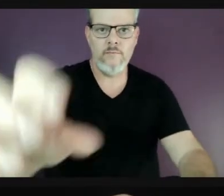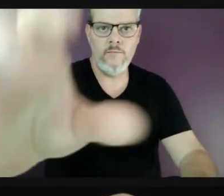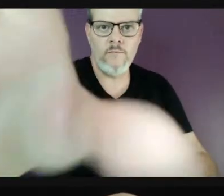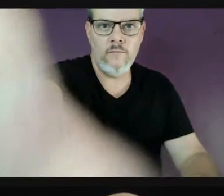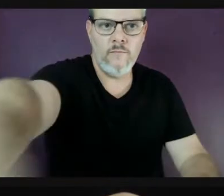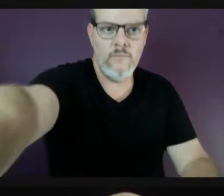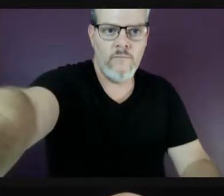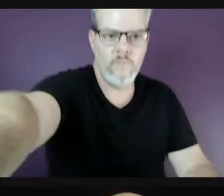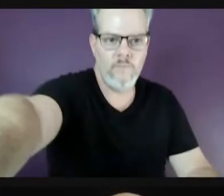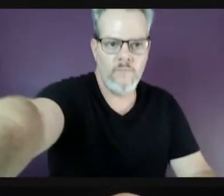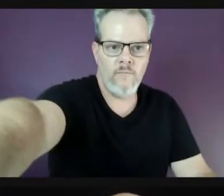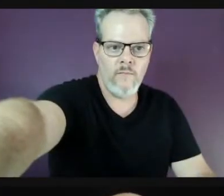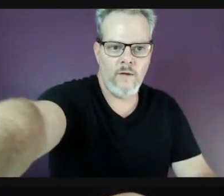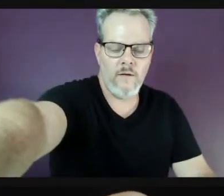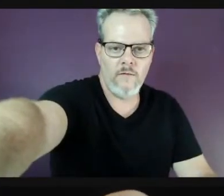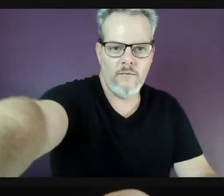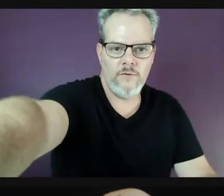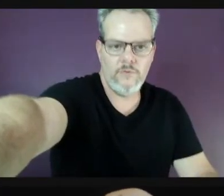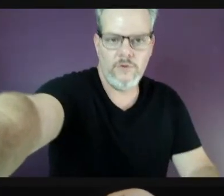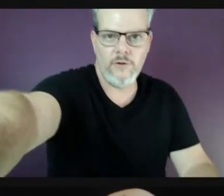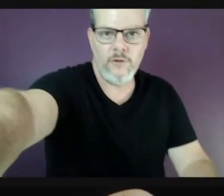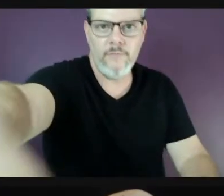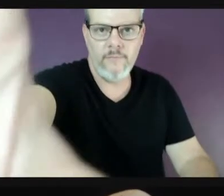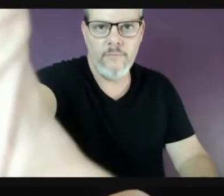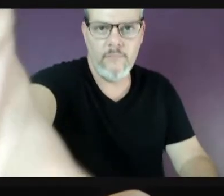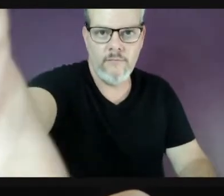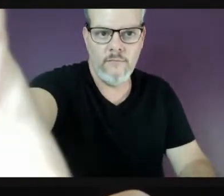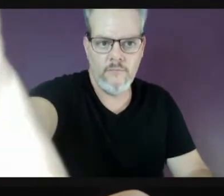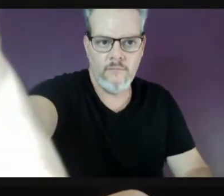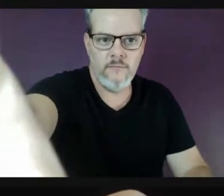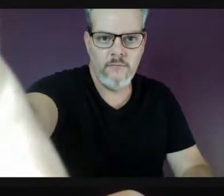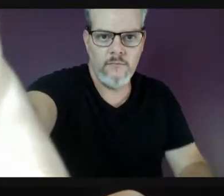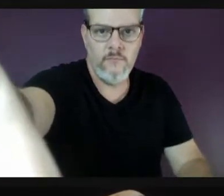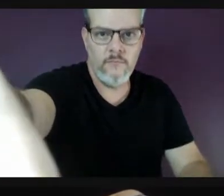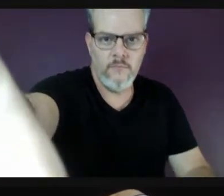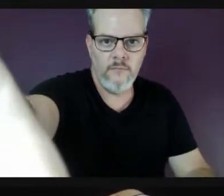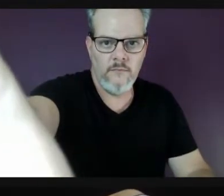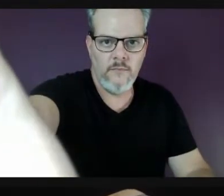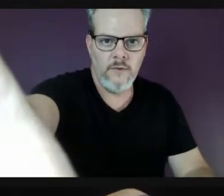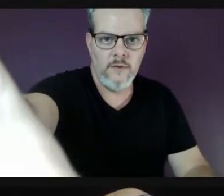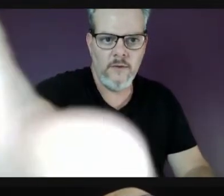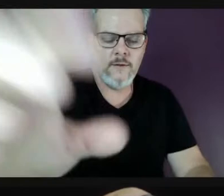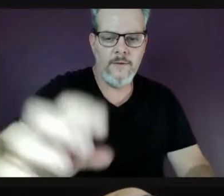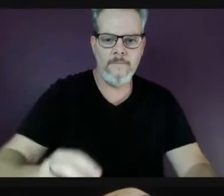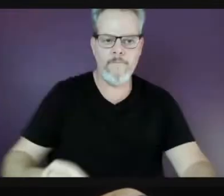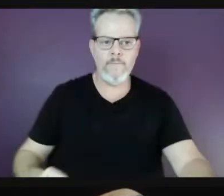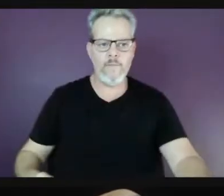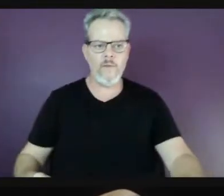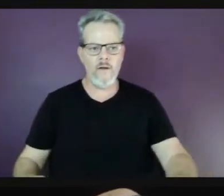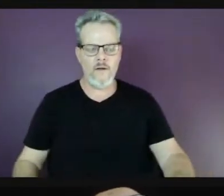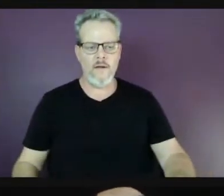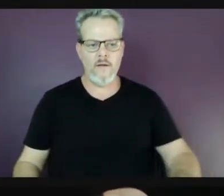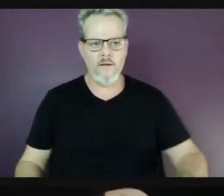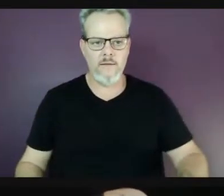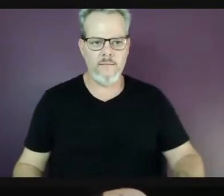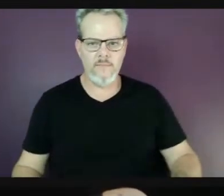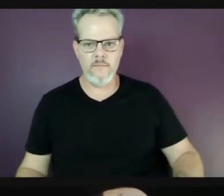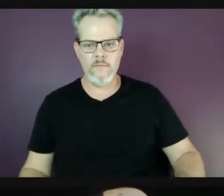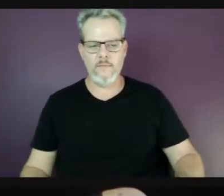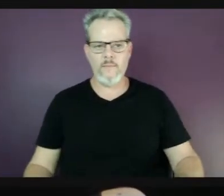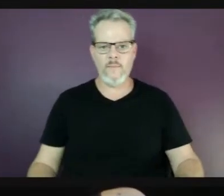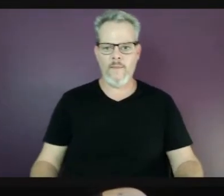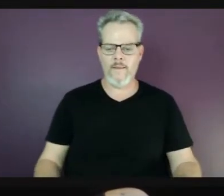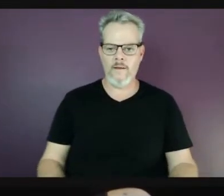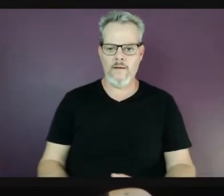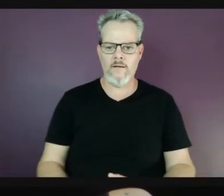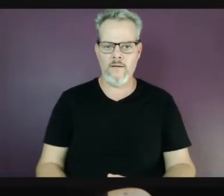pathways, and then works its way towards the summit there. So really it's this pattern of earthquakes right around Kilauea summit that are there,